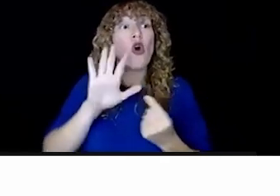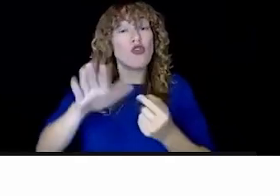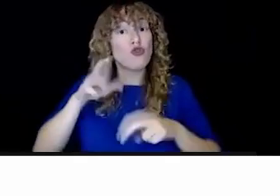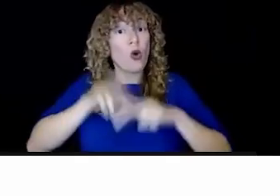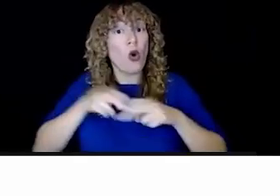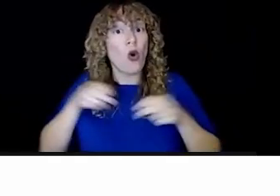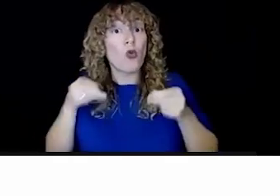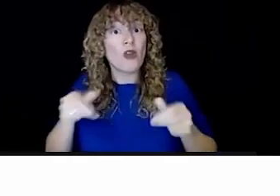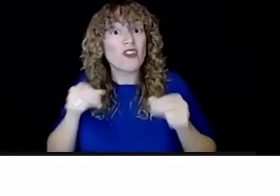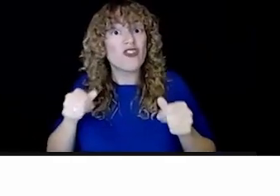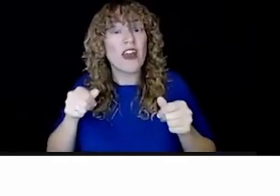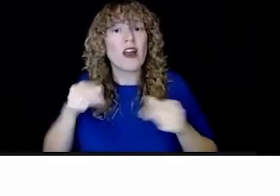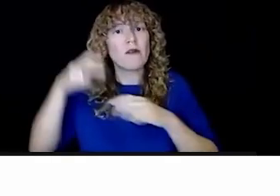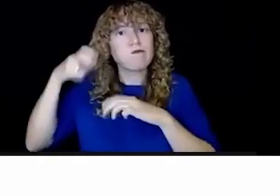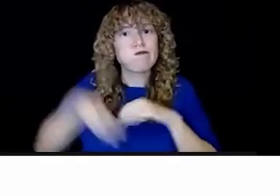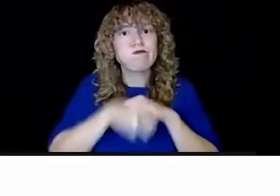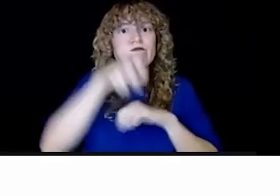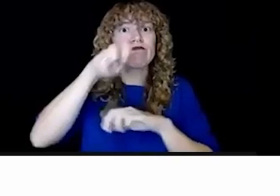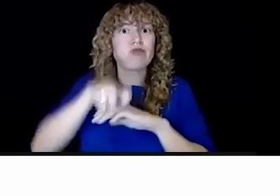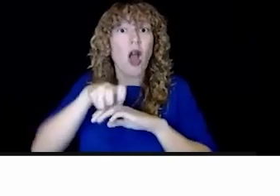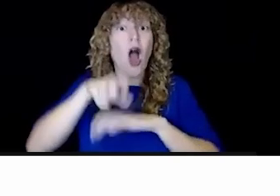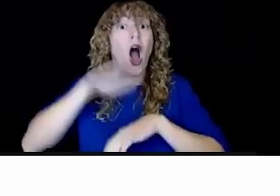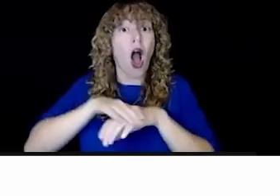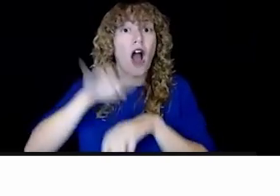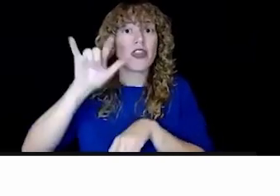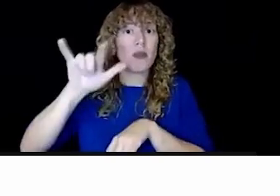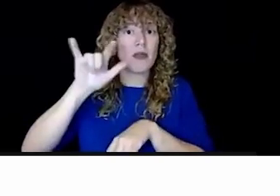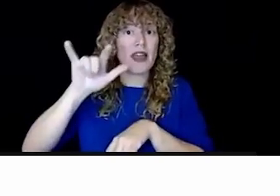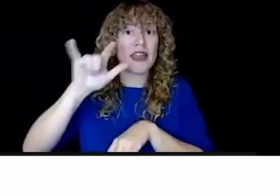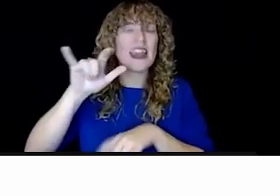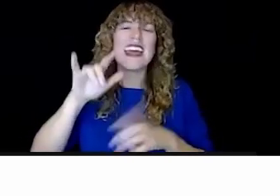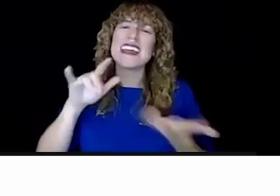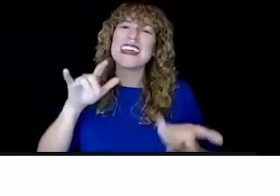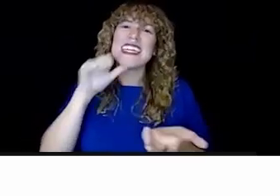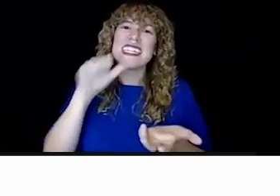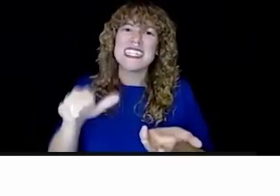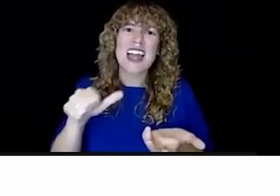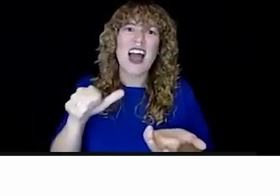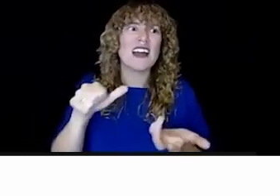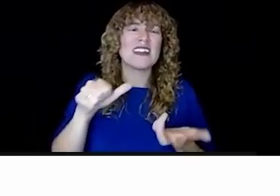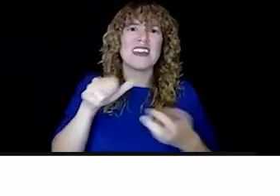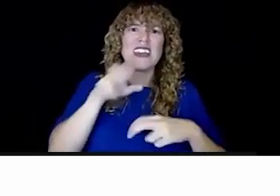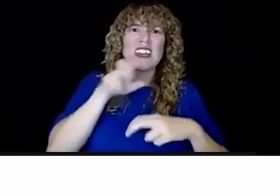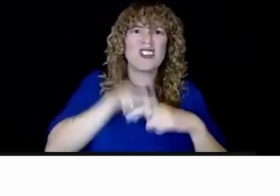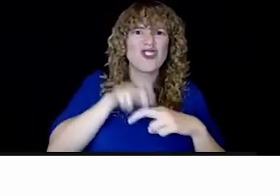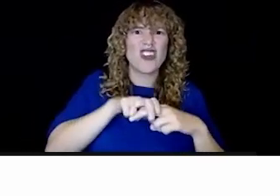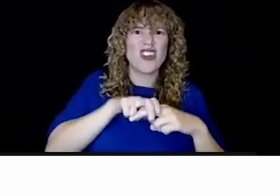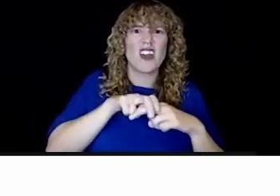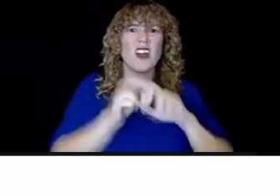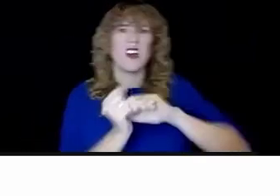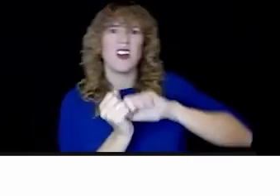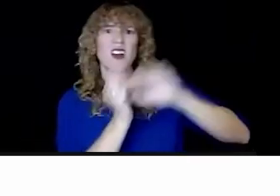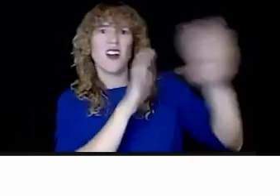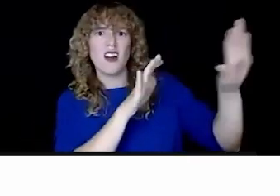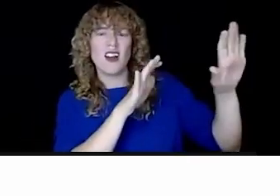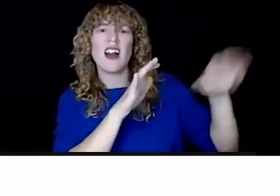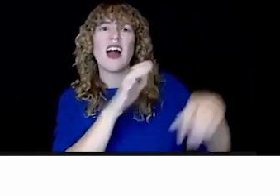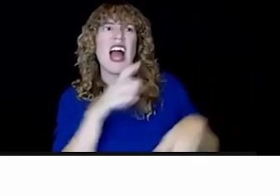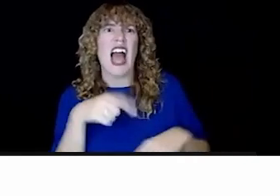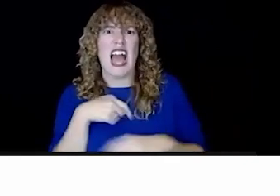passenger compartment of an aircraft, rather than have to be separated from the wheelchair and have to have the wheelchair go into the cargo